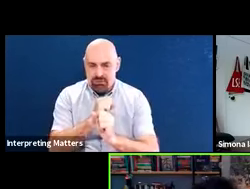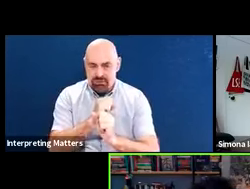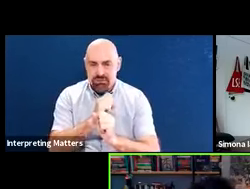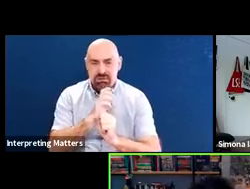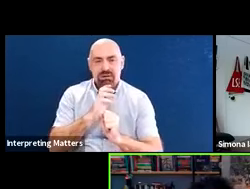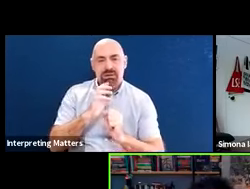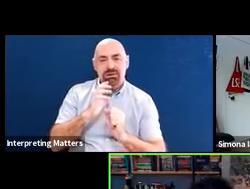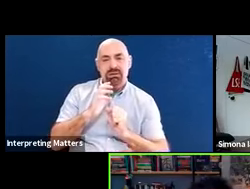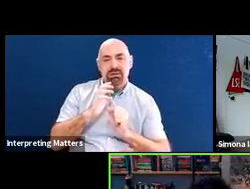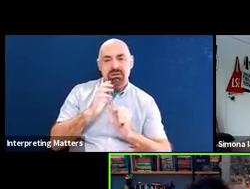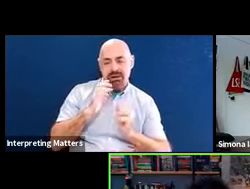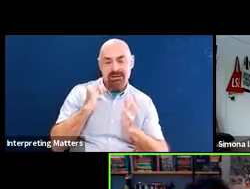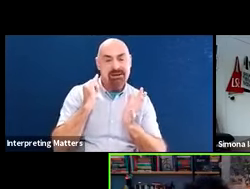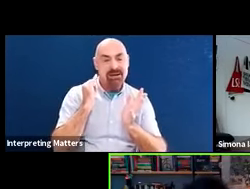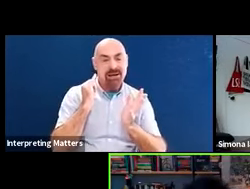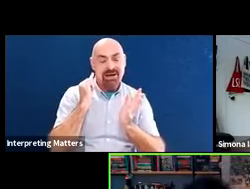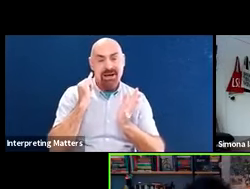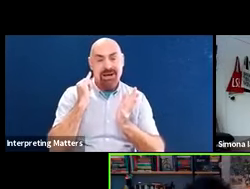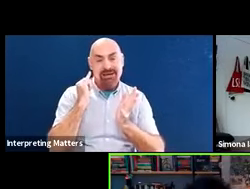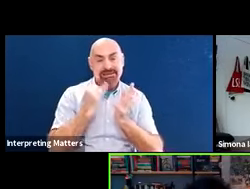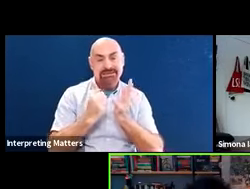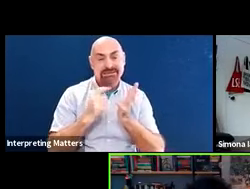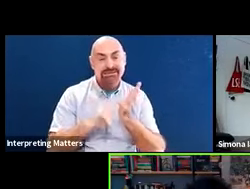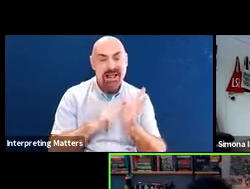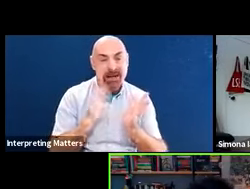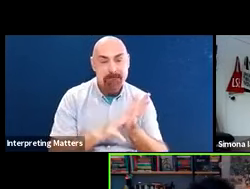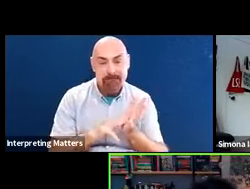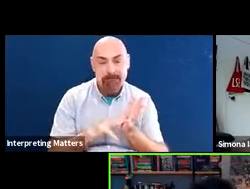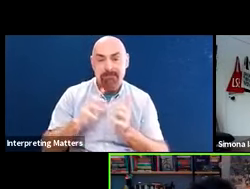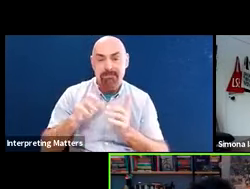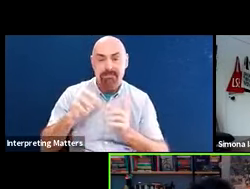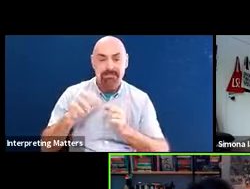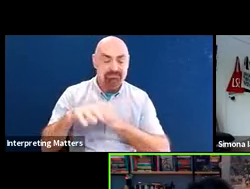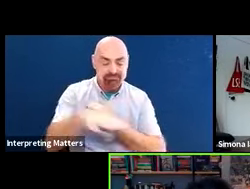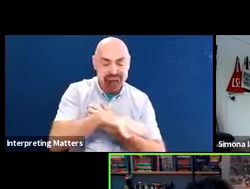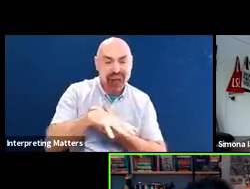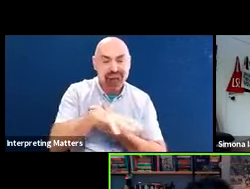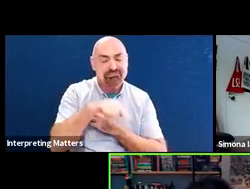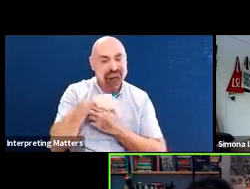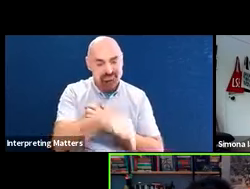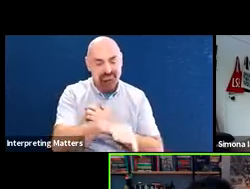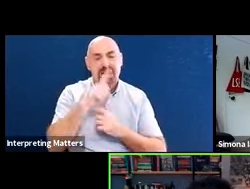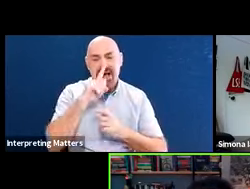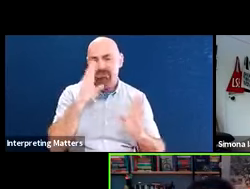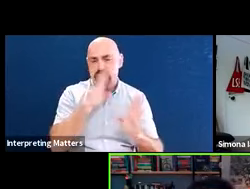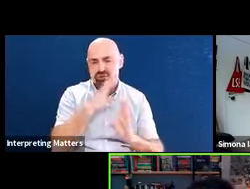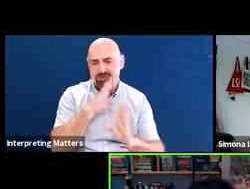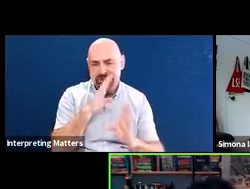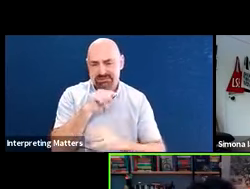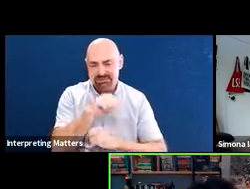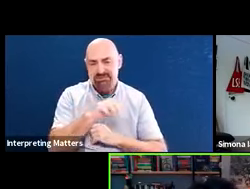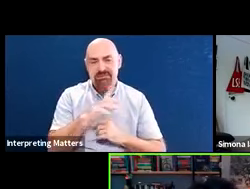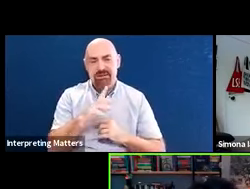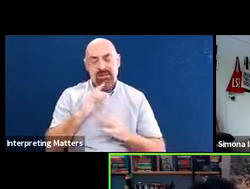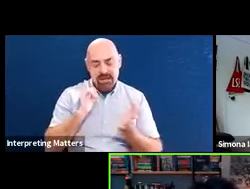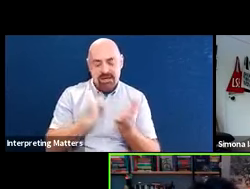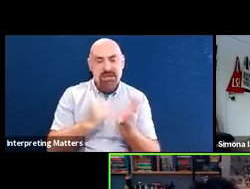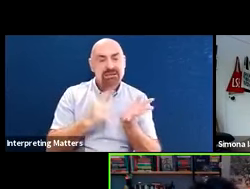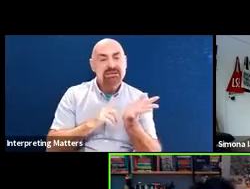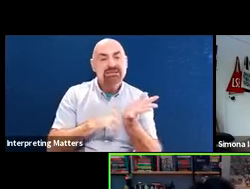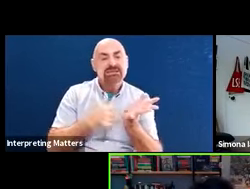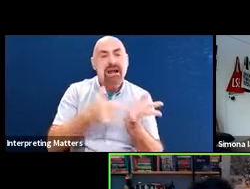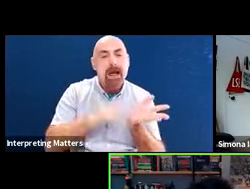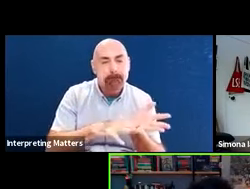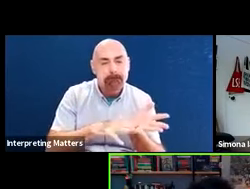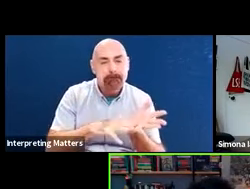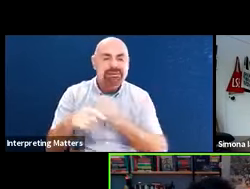Slum Dwellers International is a confidential data set because it there are privacy concerns about the location of the slum dwellers themselves